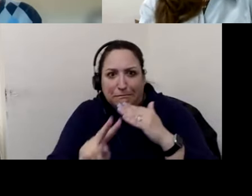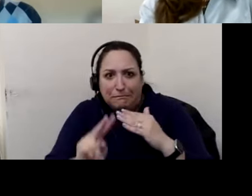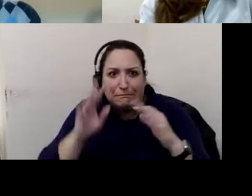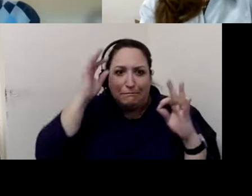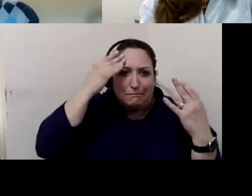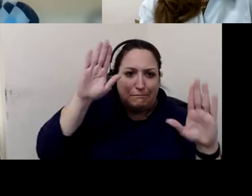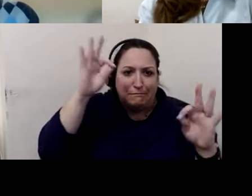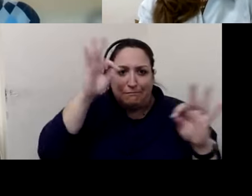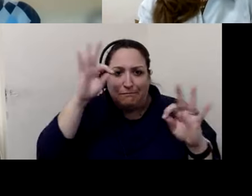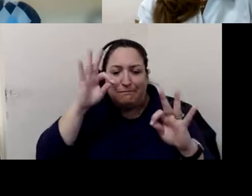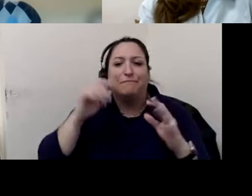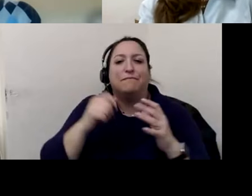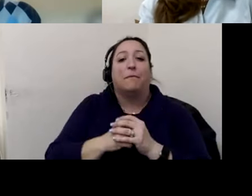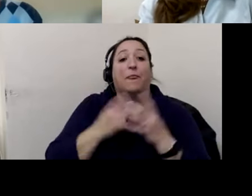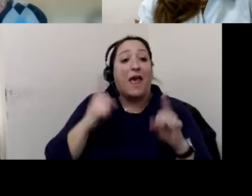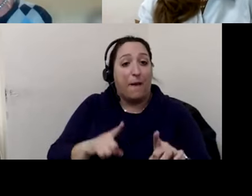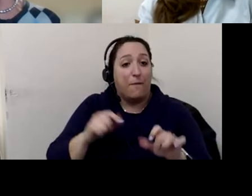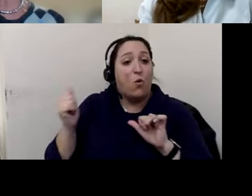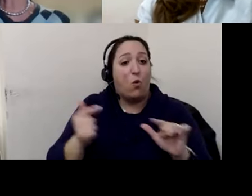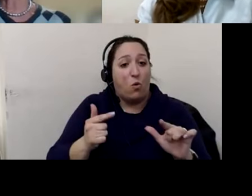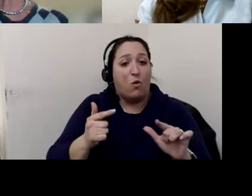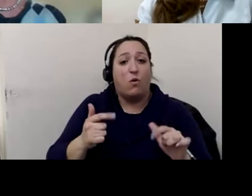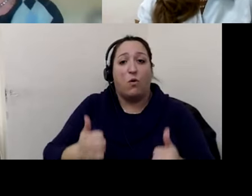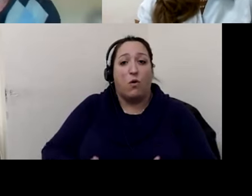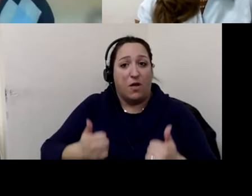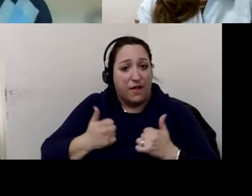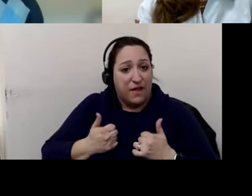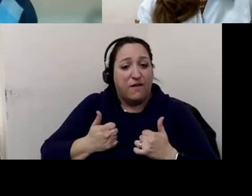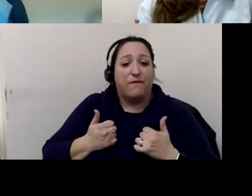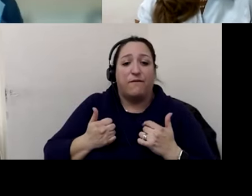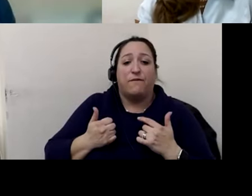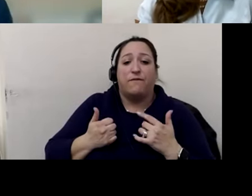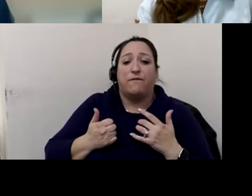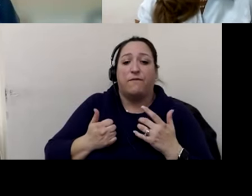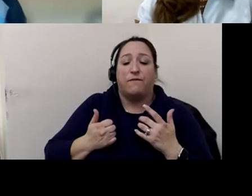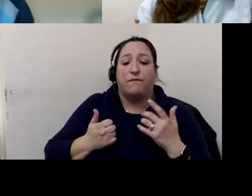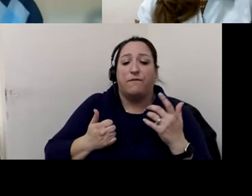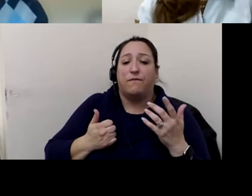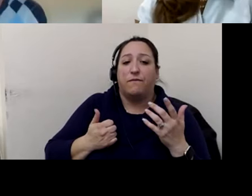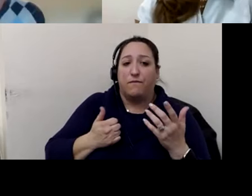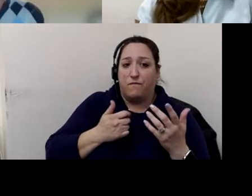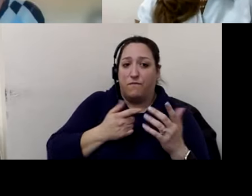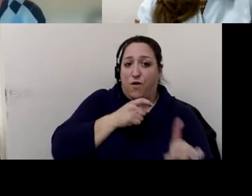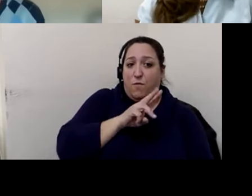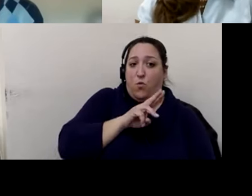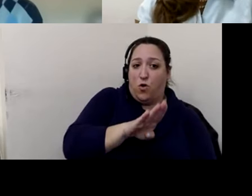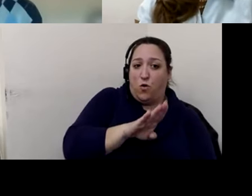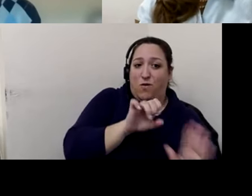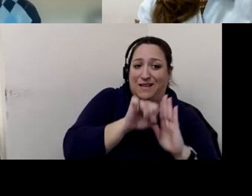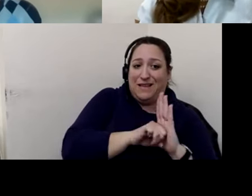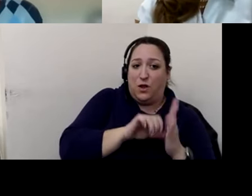Eventually, everybody that lived at Bernard Feinstein that came from the Willowbrook State